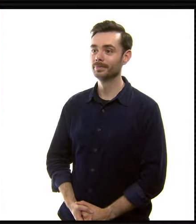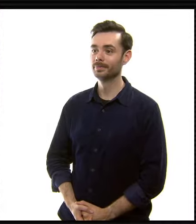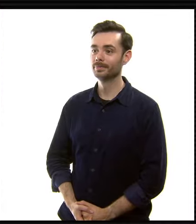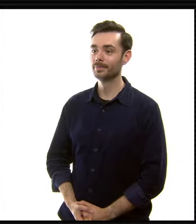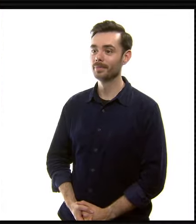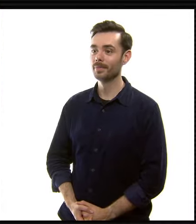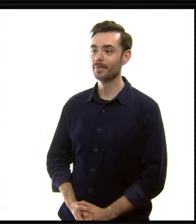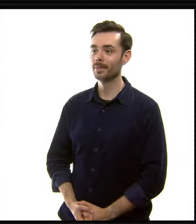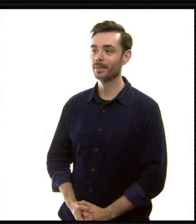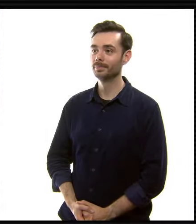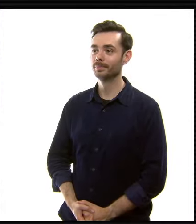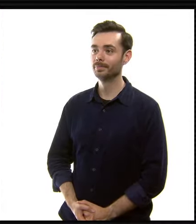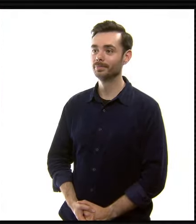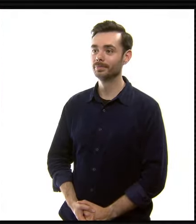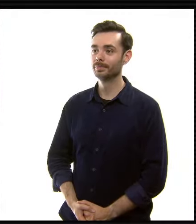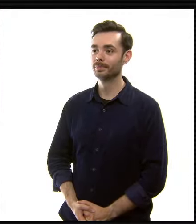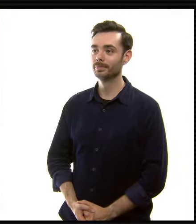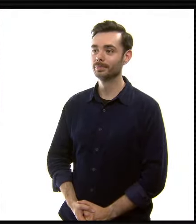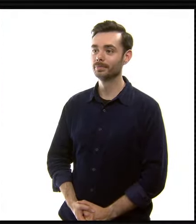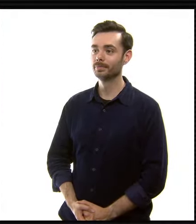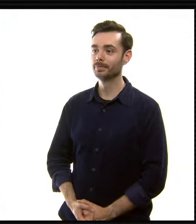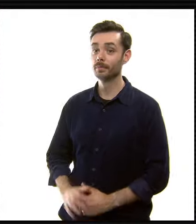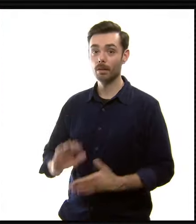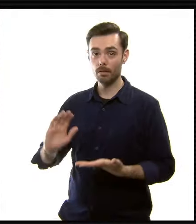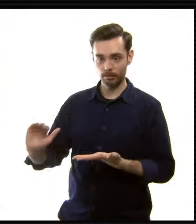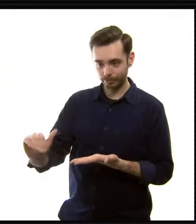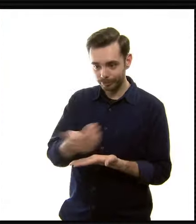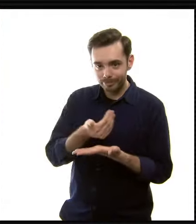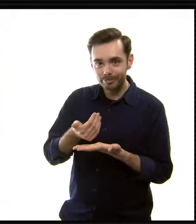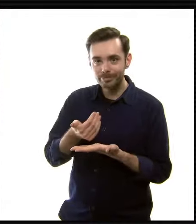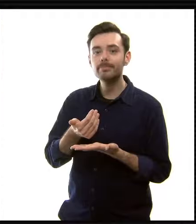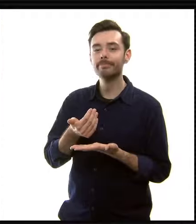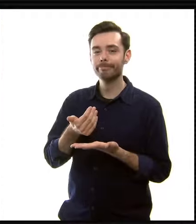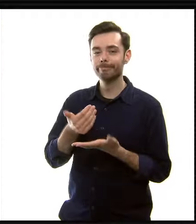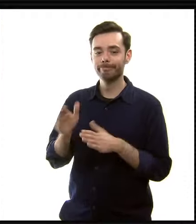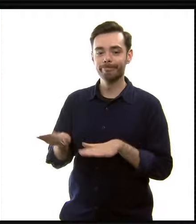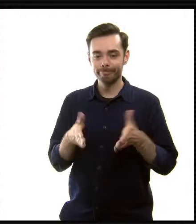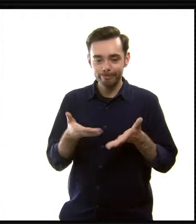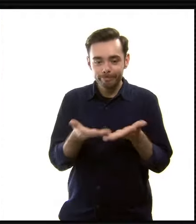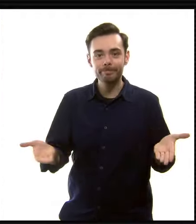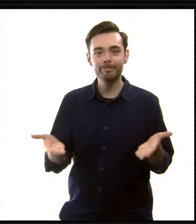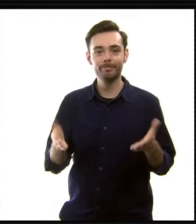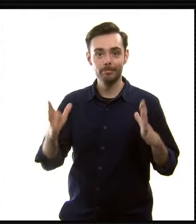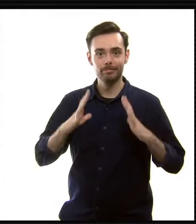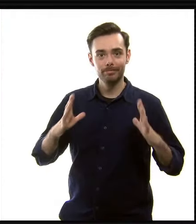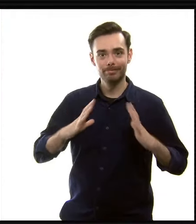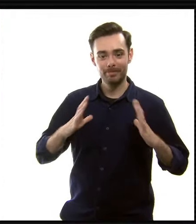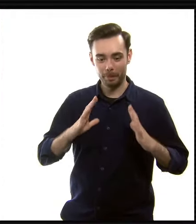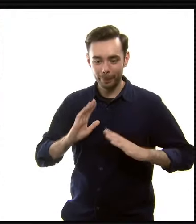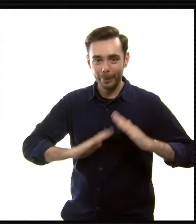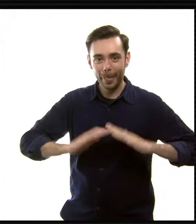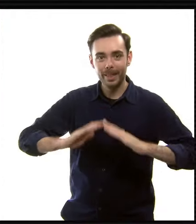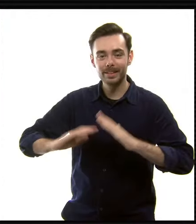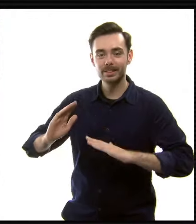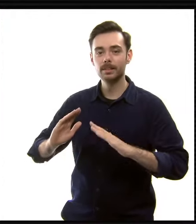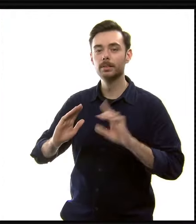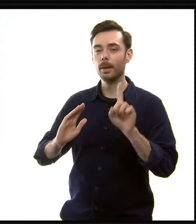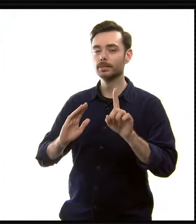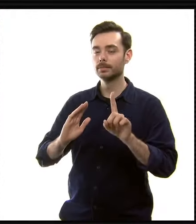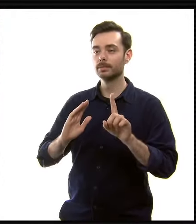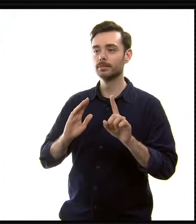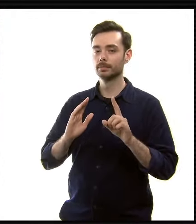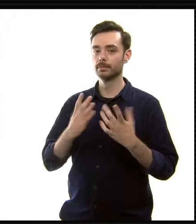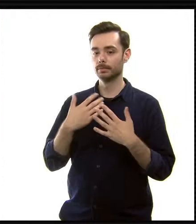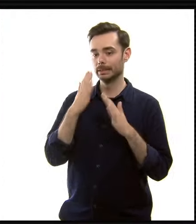When we've got all our bricks ready, we go back to our desks and start building. We need to keep quite a few things in mind when making our